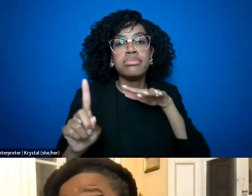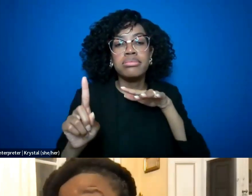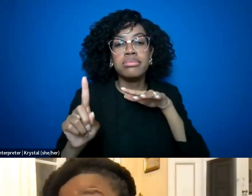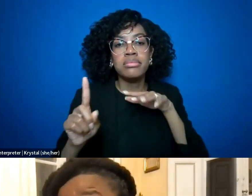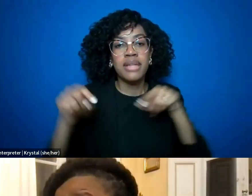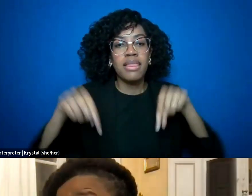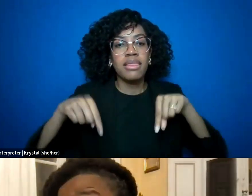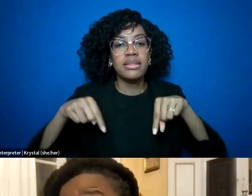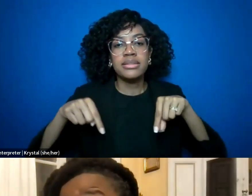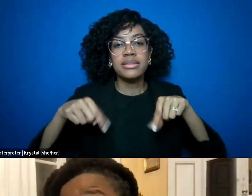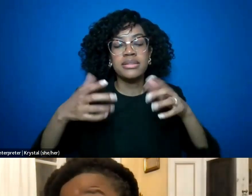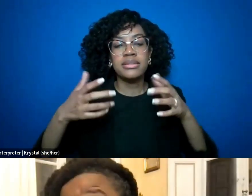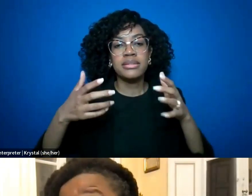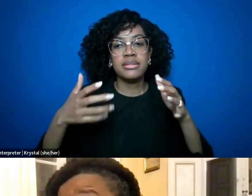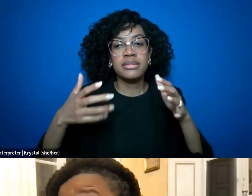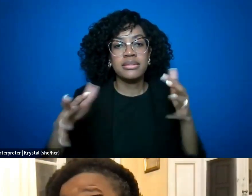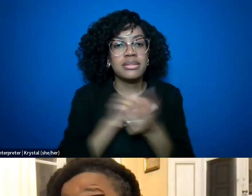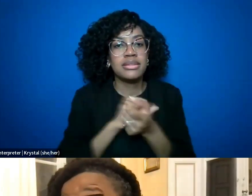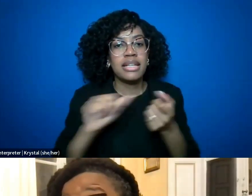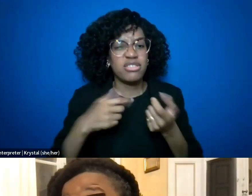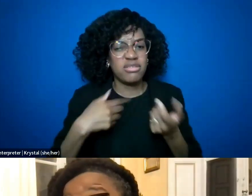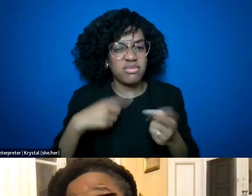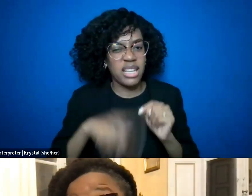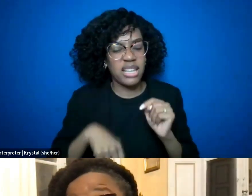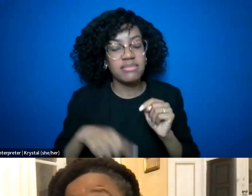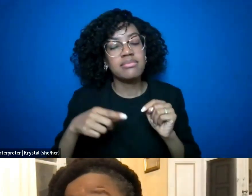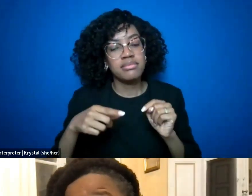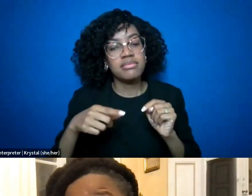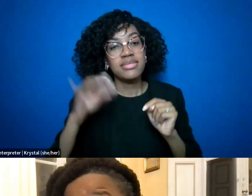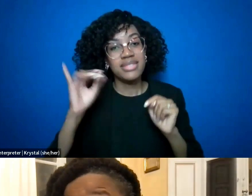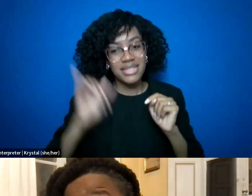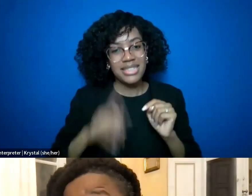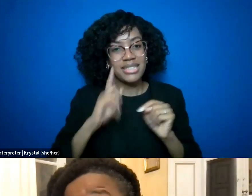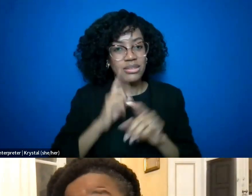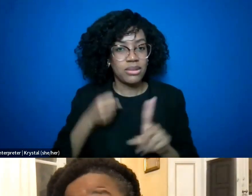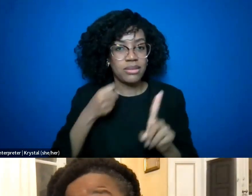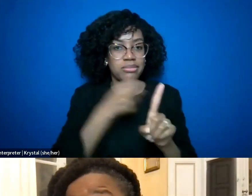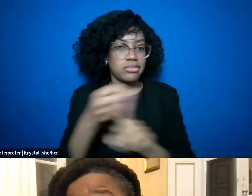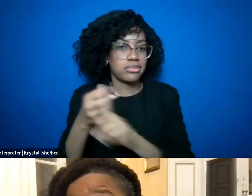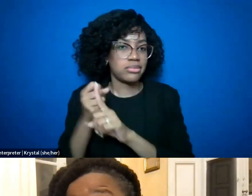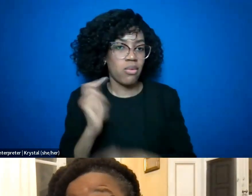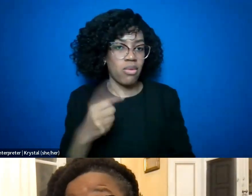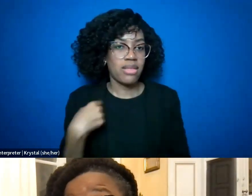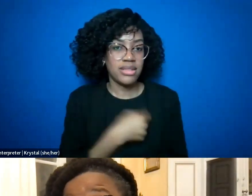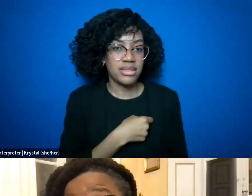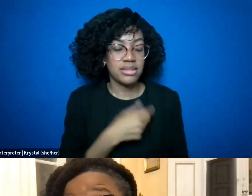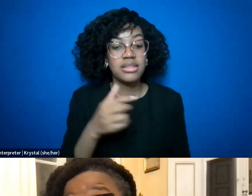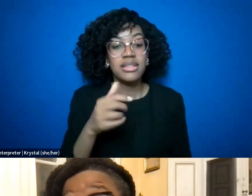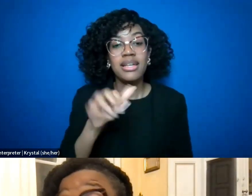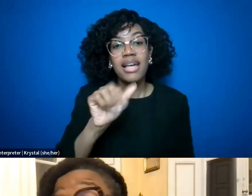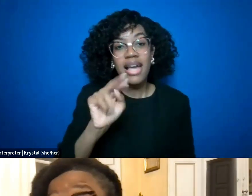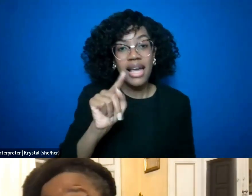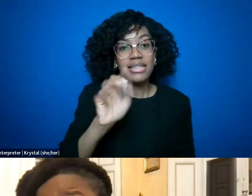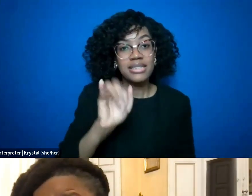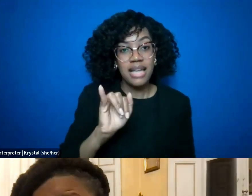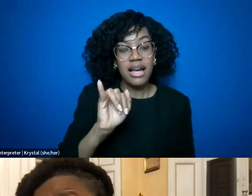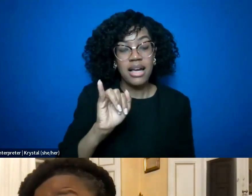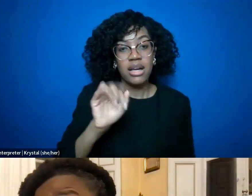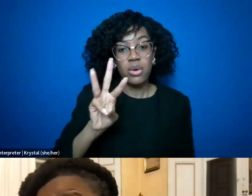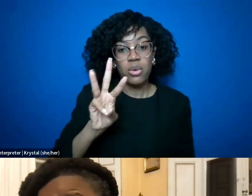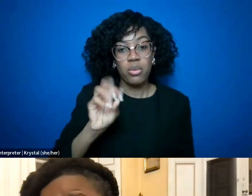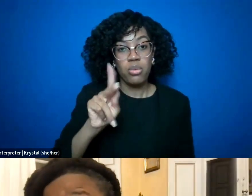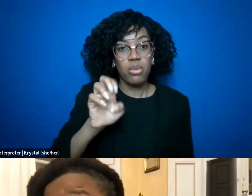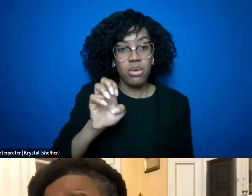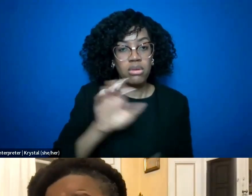for all of us. That's what we learn, how anti-woke turned into Dolce Gay, which turned into where we are now.